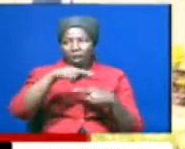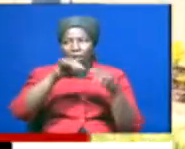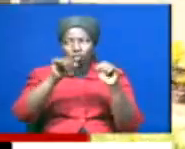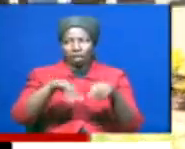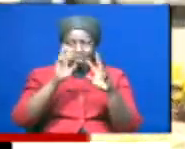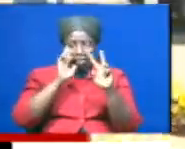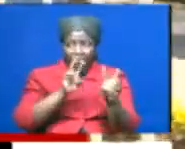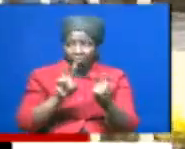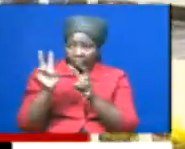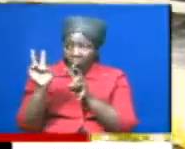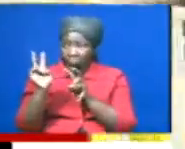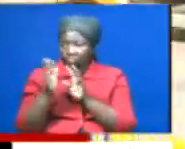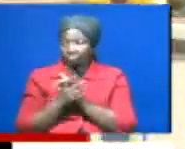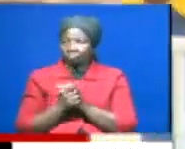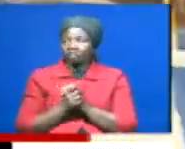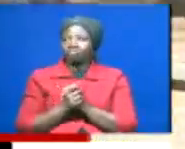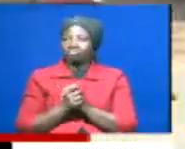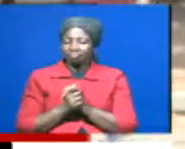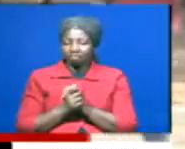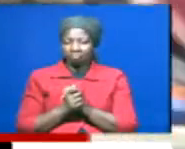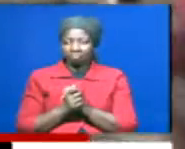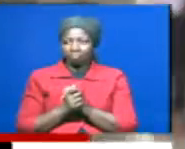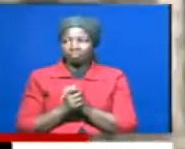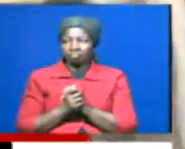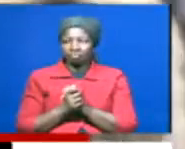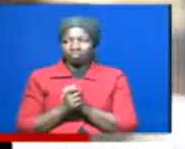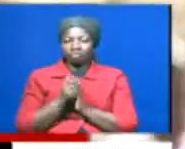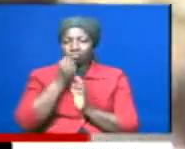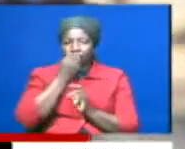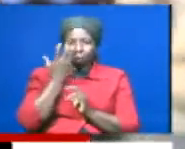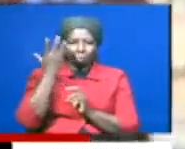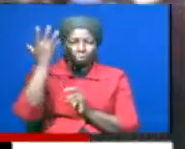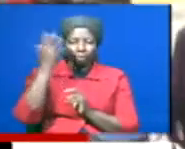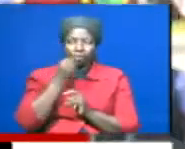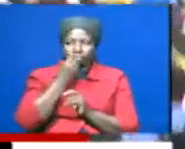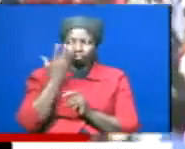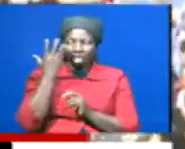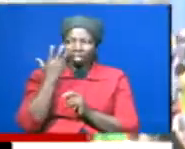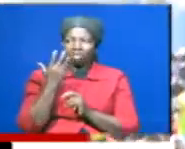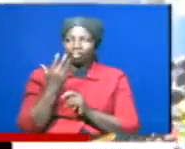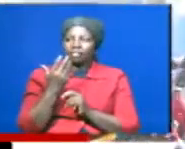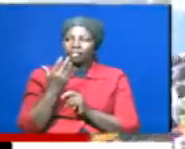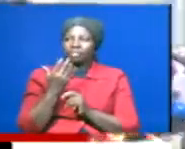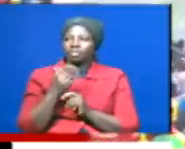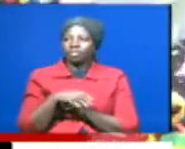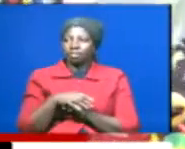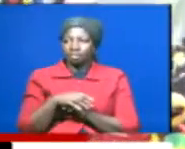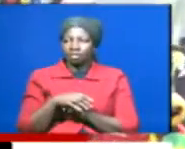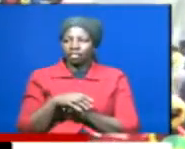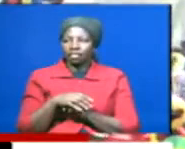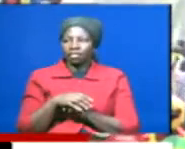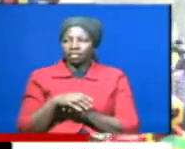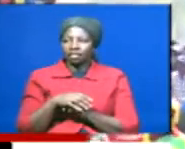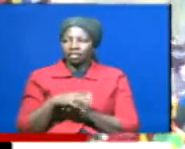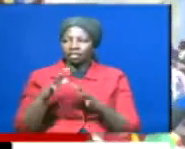see from which that smoke is emanating. And of course, that crowd has been diverted. Actually, the crowd has been diverted